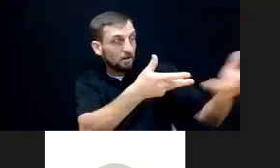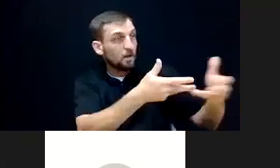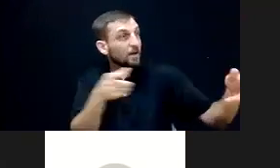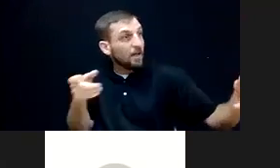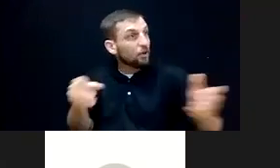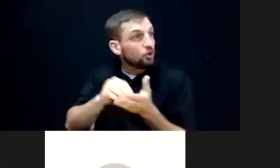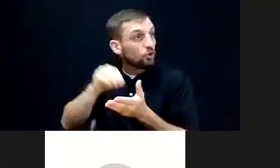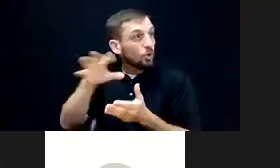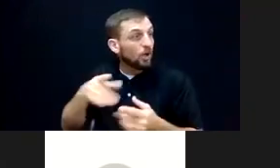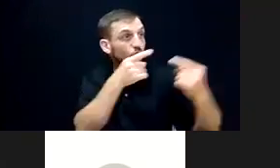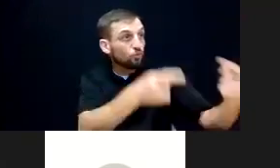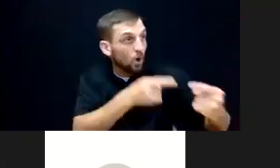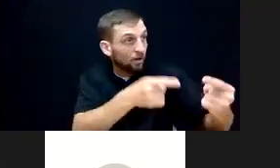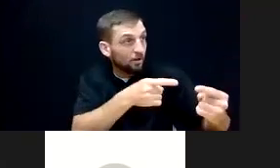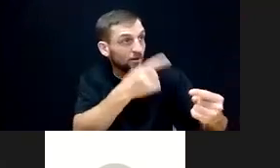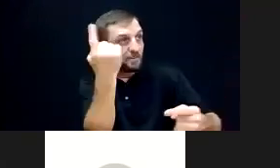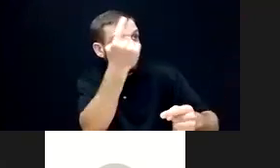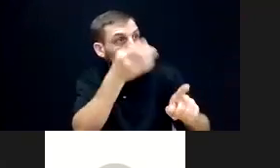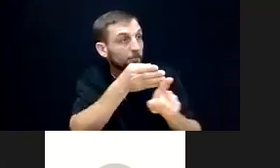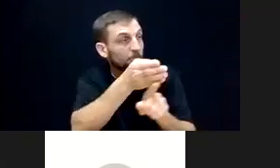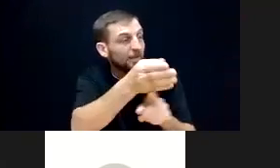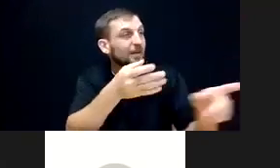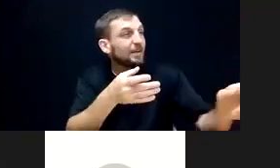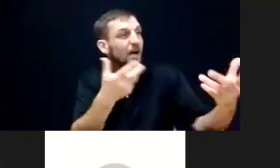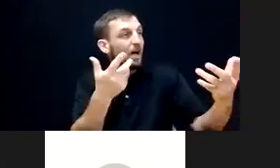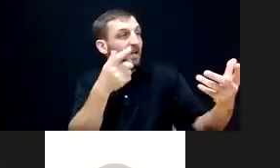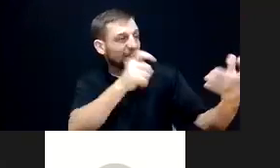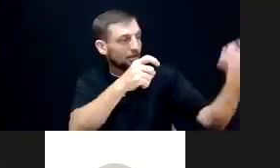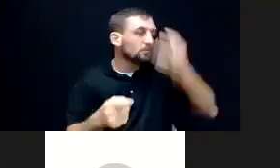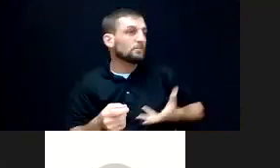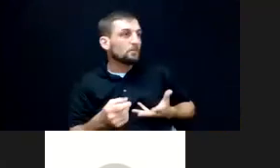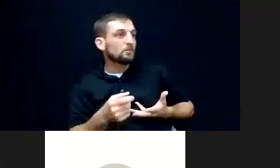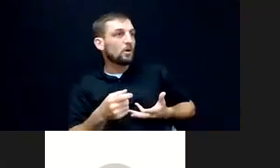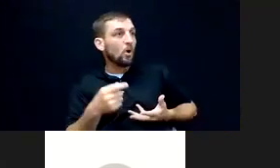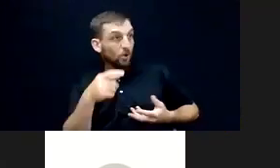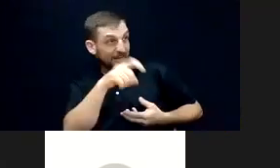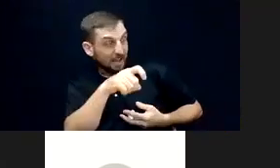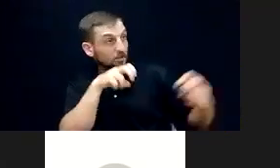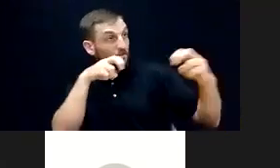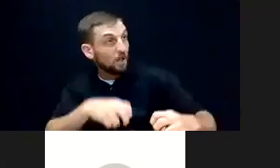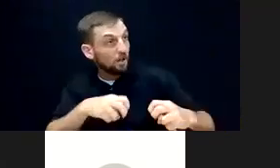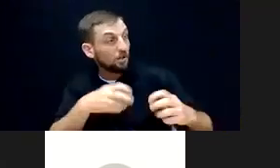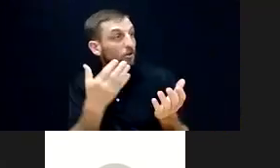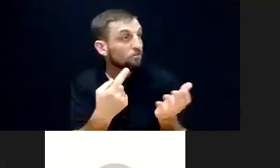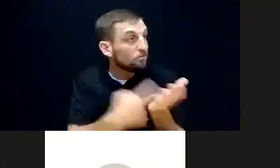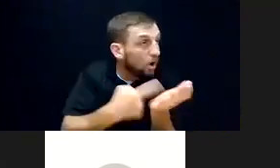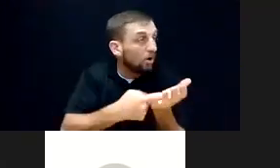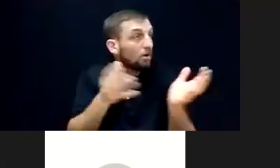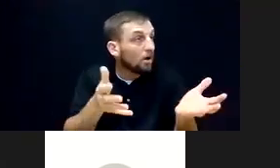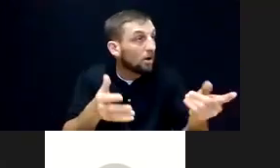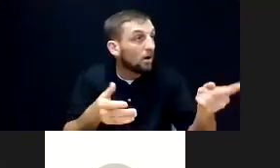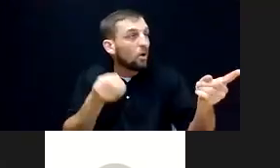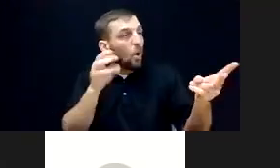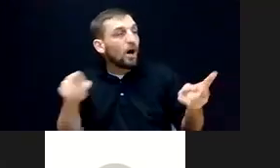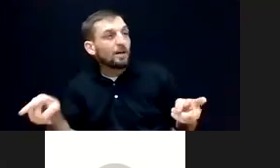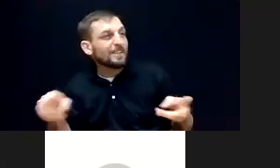particular area or just need to kind of sit down and kind of talk a little bit, or maybe they need a different way or learn a different way of